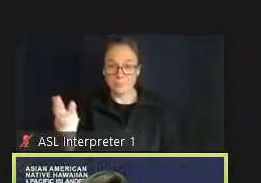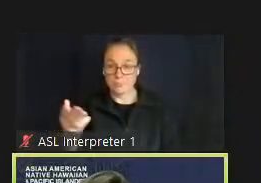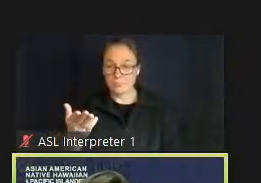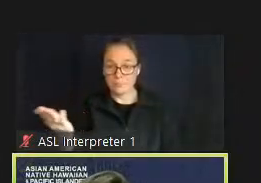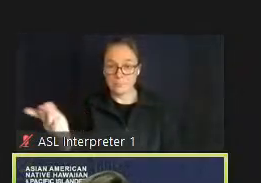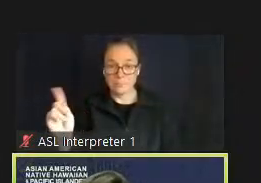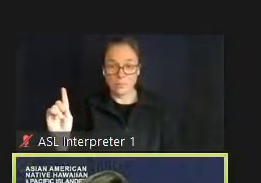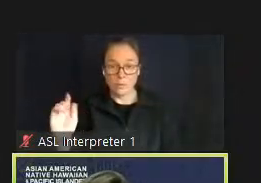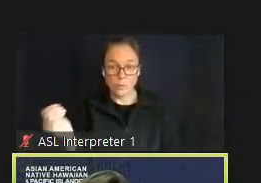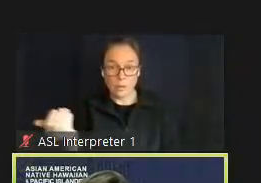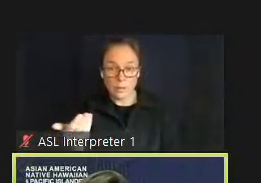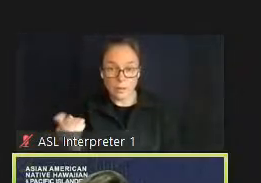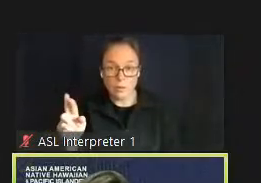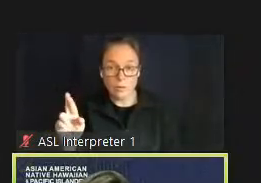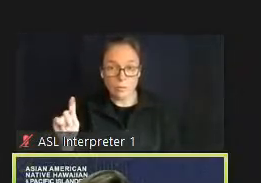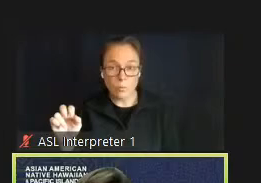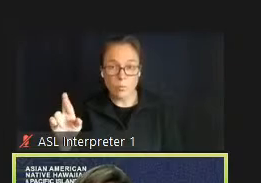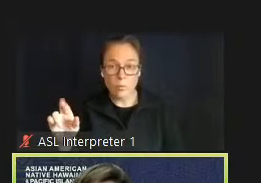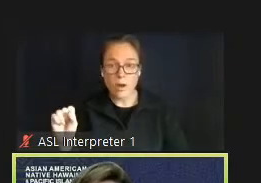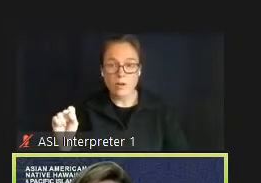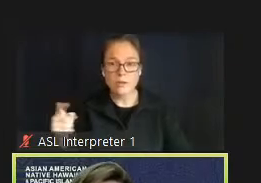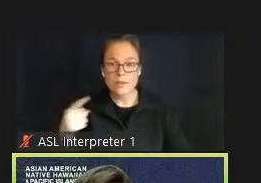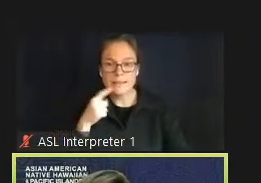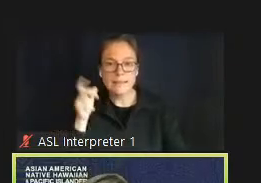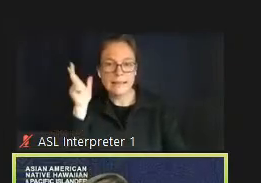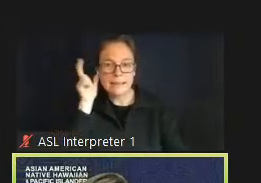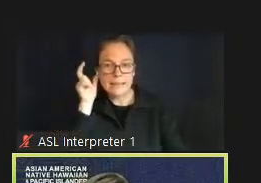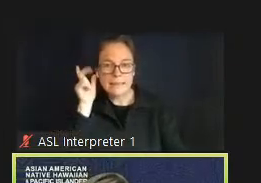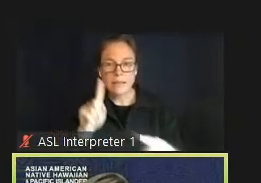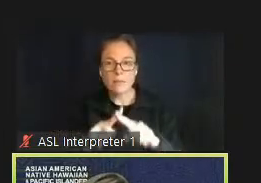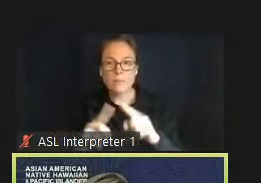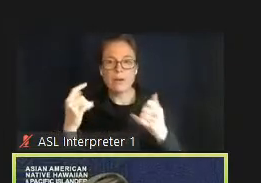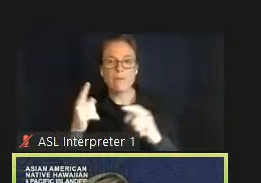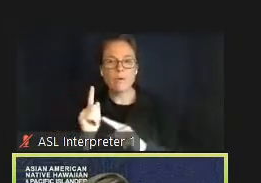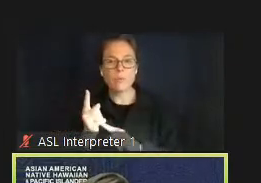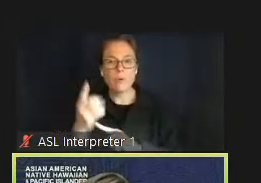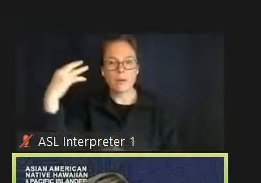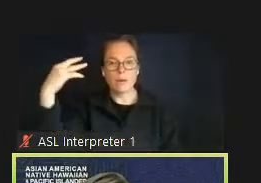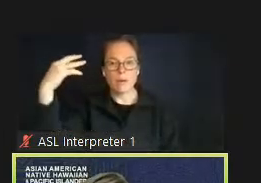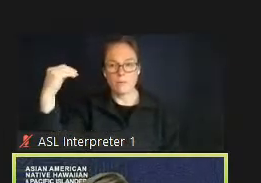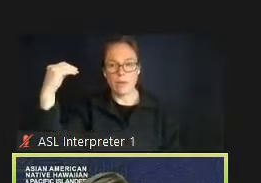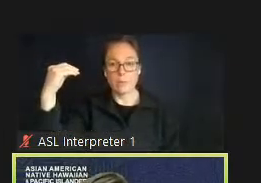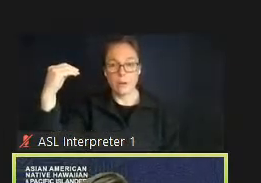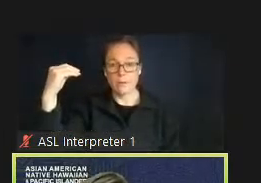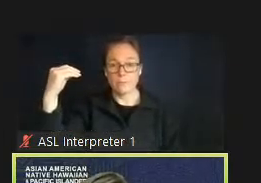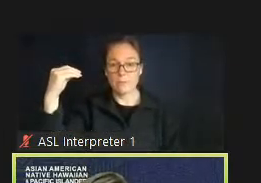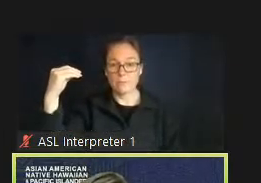Commissioner Rogers let me know he's listening but had to be off camera for a moment. Clerk Moss.